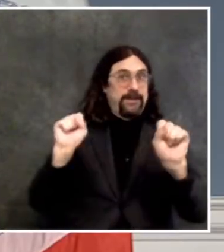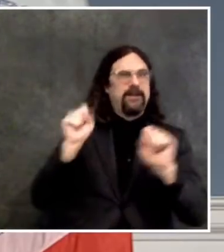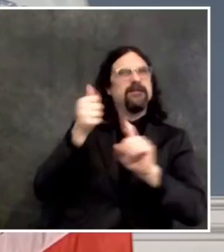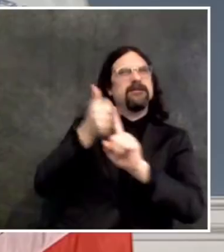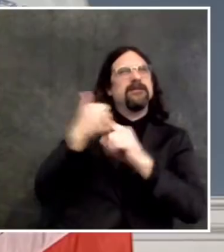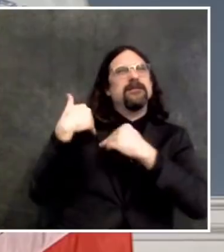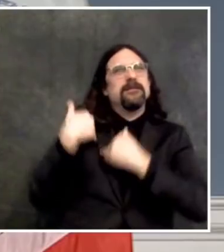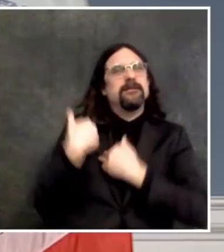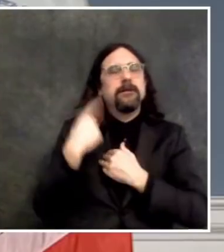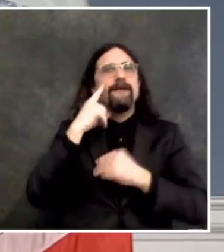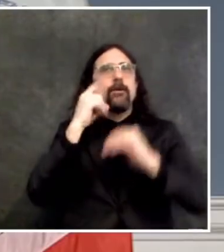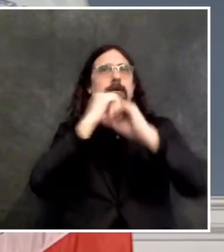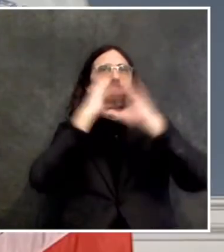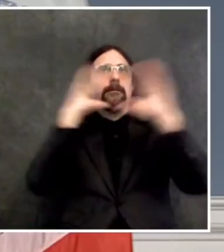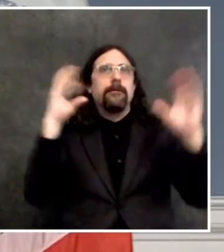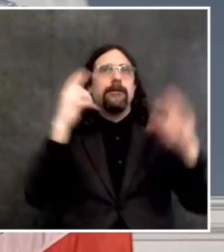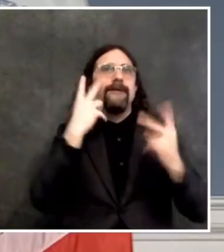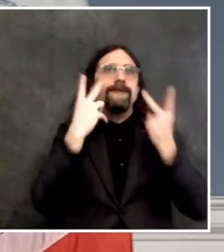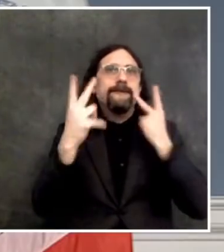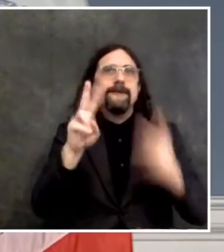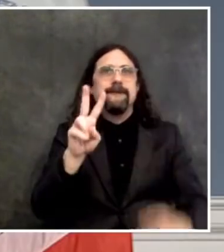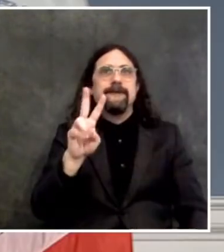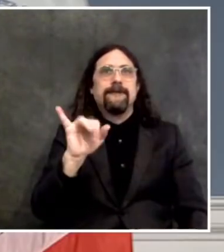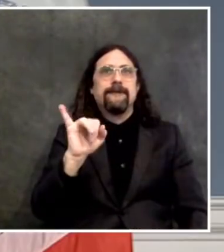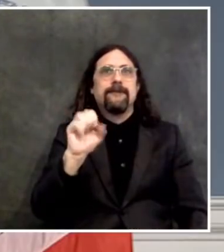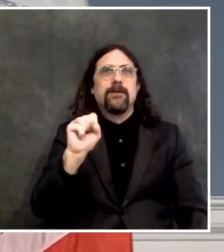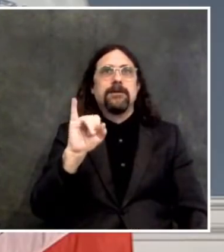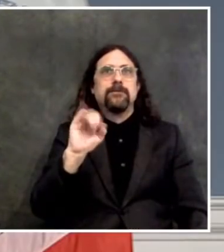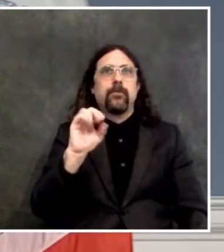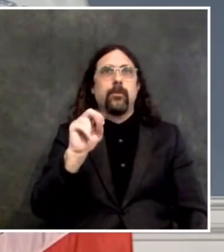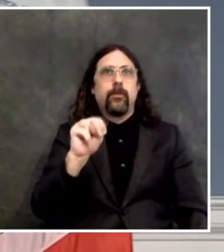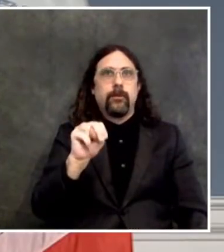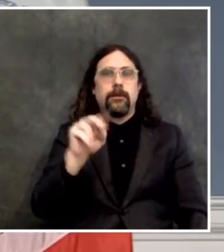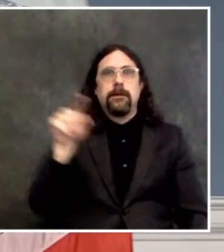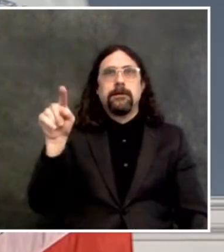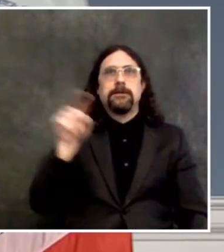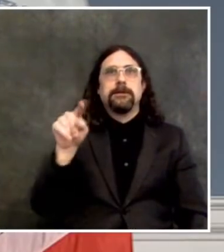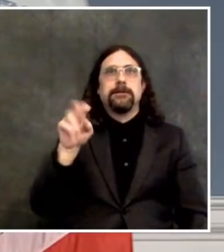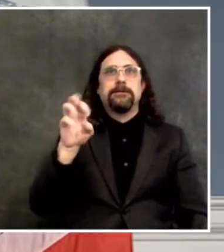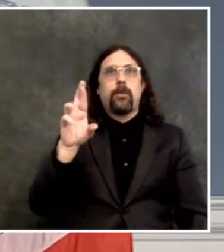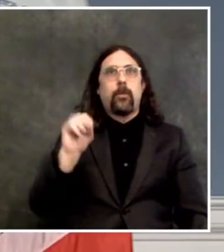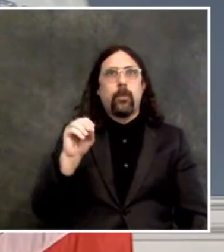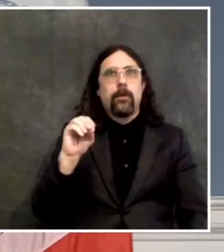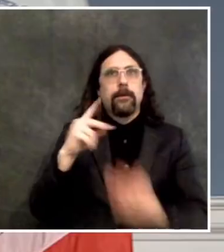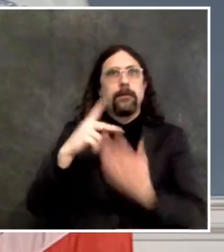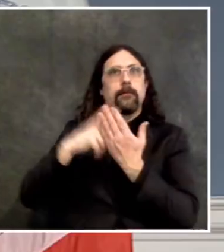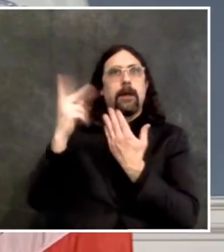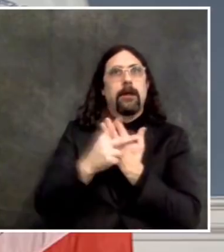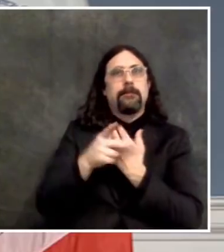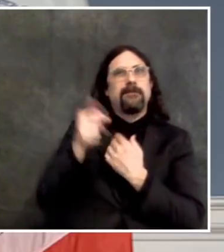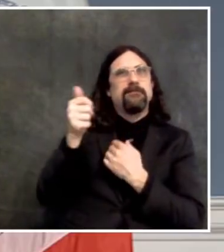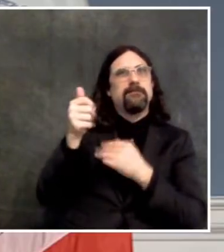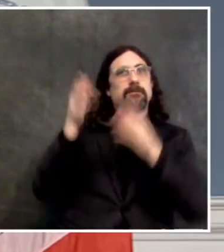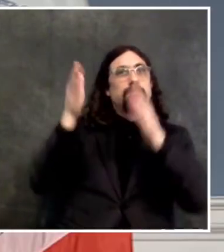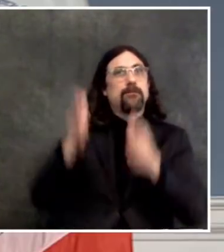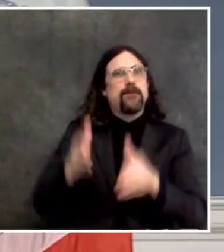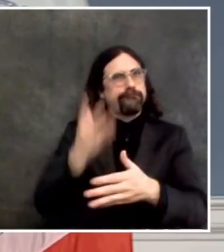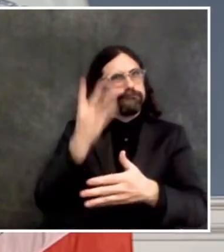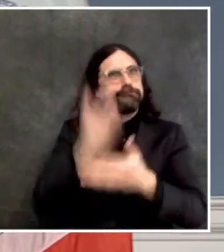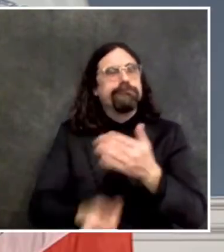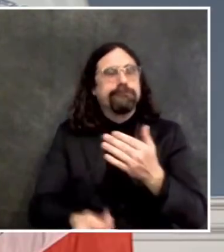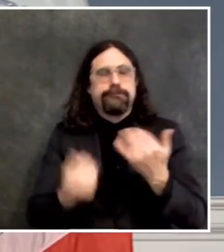story. He immigrated from Ecuador, a total New York story, an American success story, immigrated from